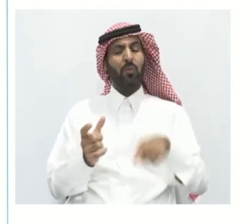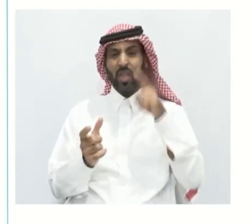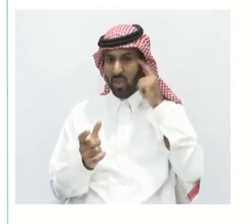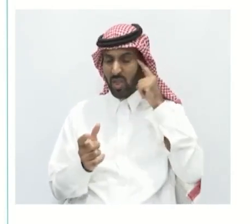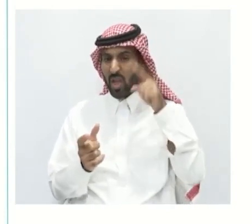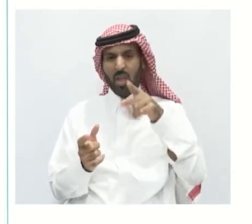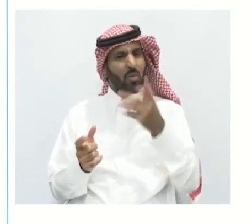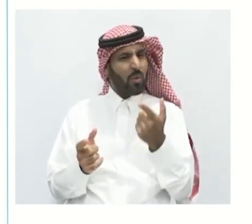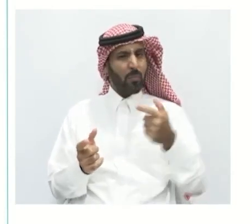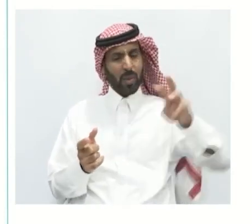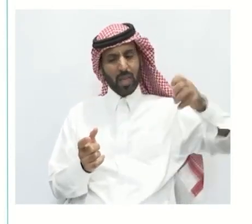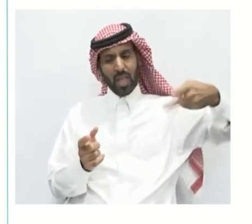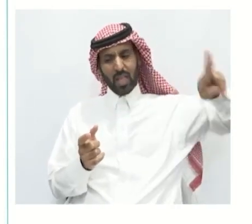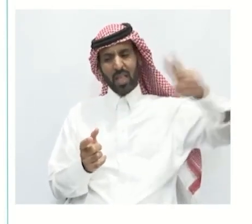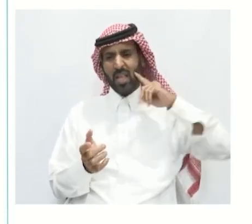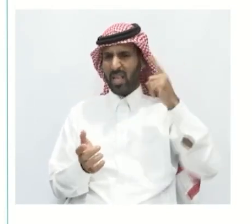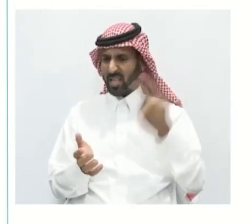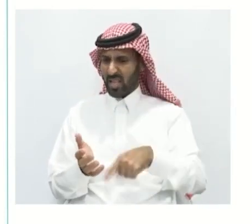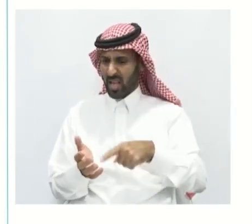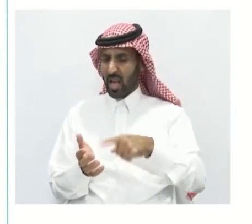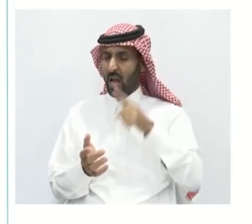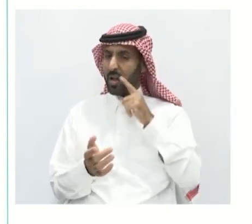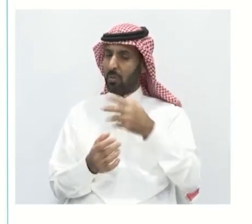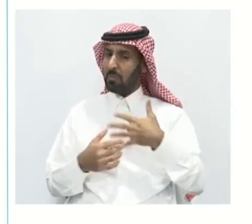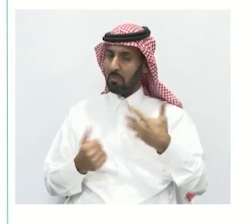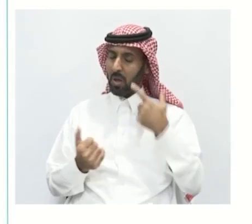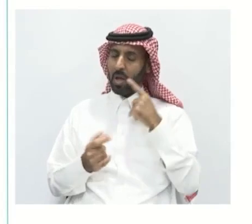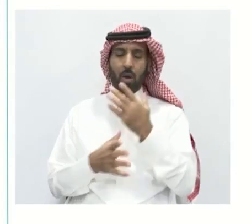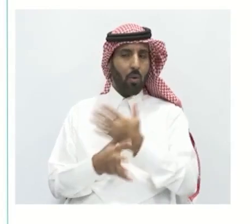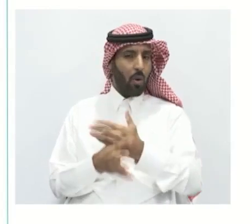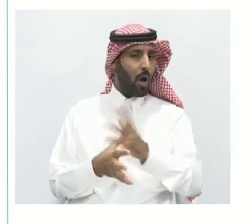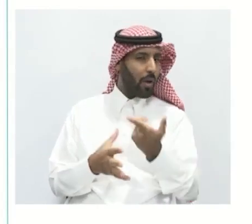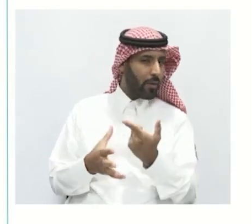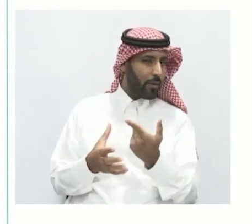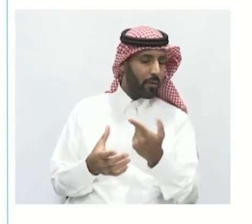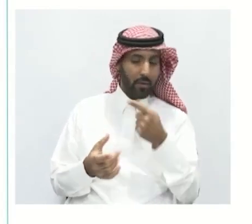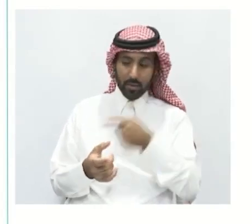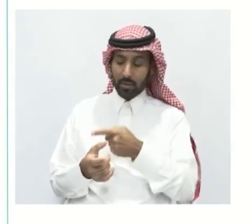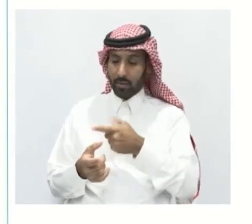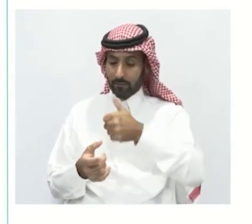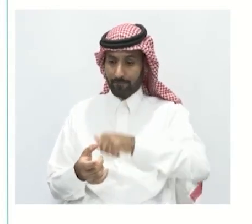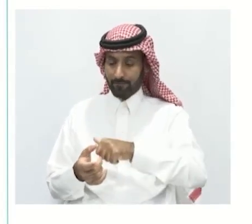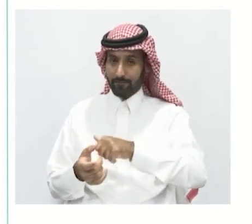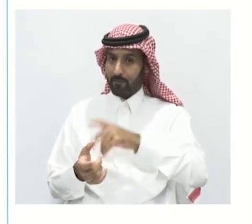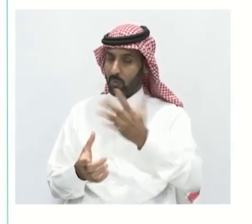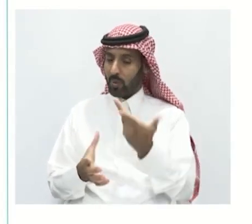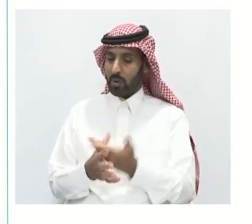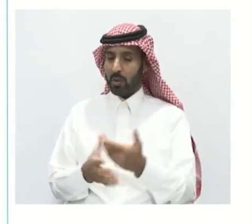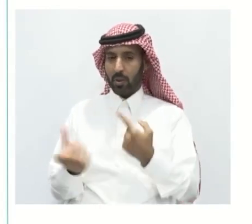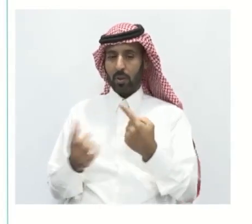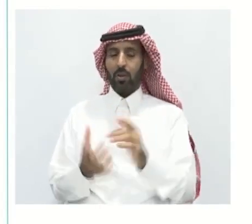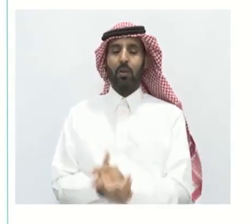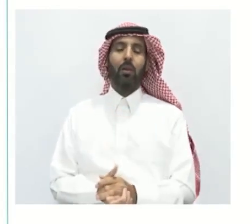John Wilkinson is guilty or innocent. Give some reasons why, based on the interview in